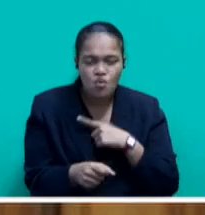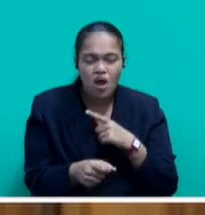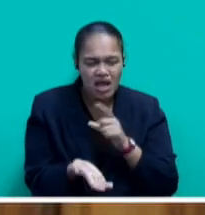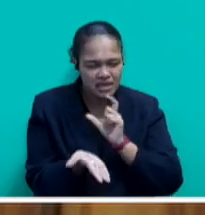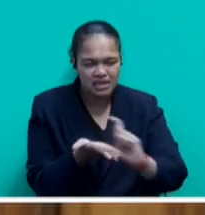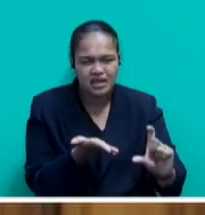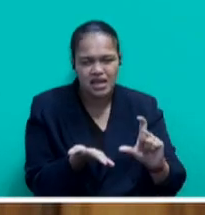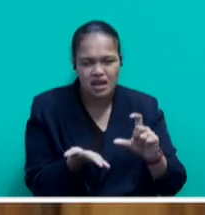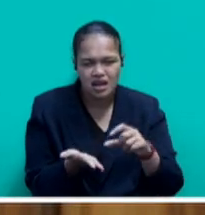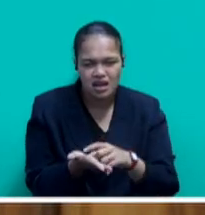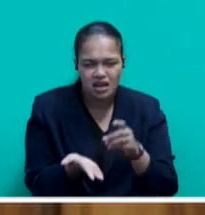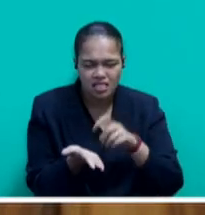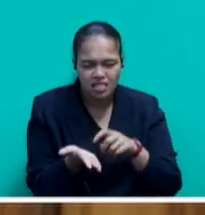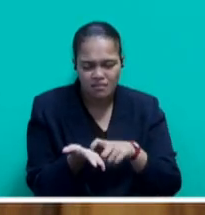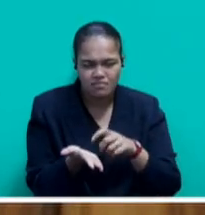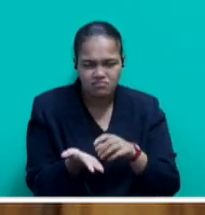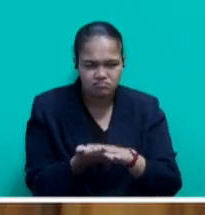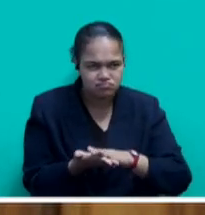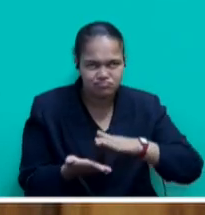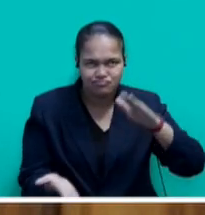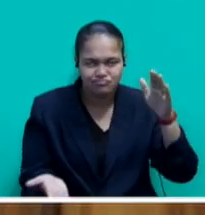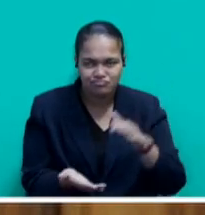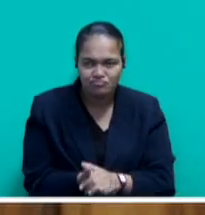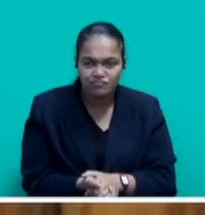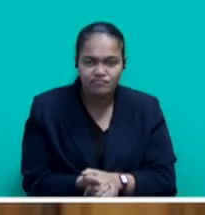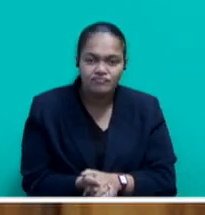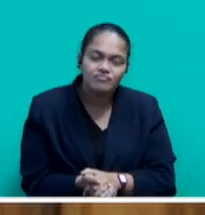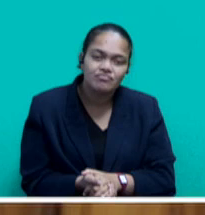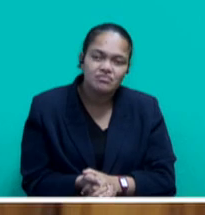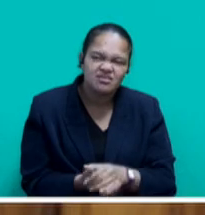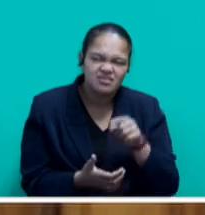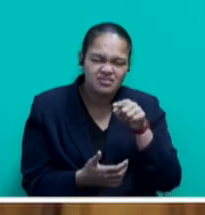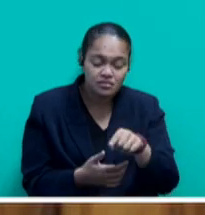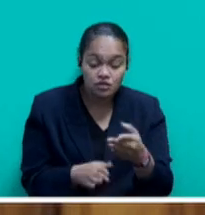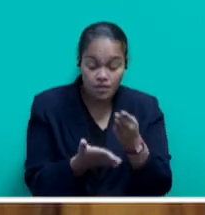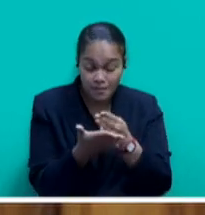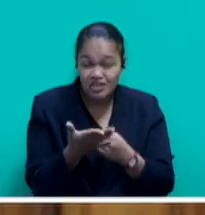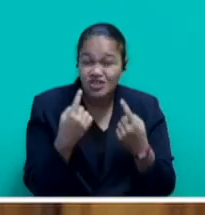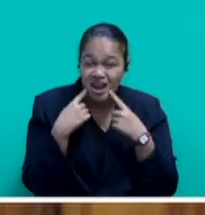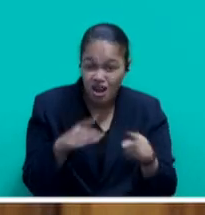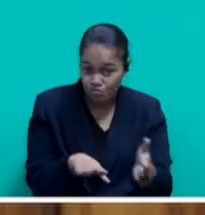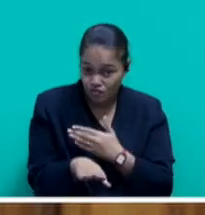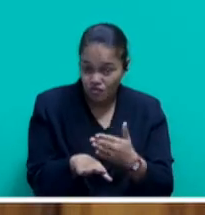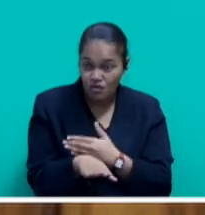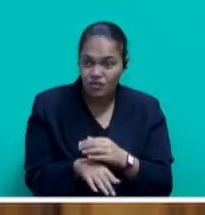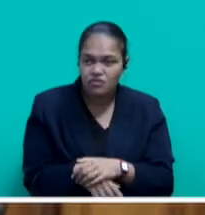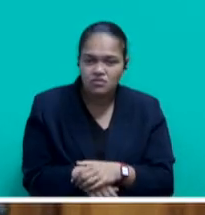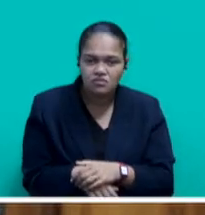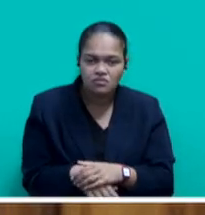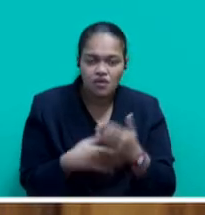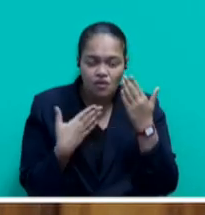have found ourselves in. Mr. Speaker, sir, in his State of the Nation address just before the budget announcement, the Honorable Prime